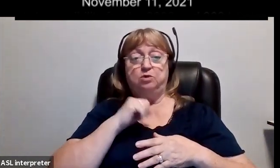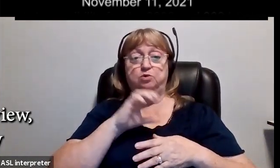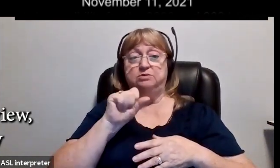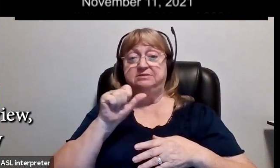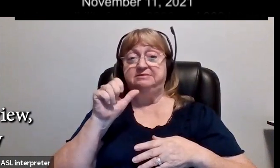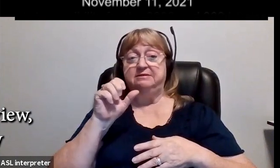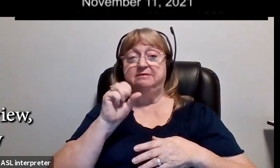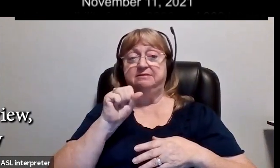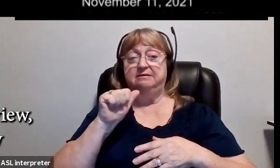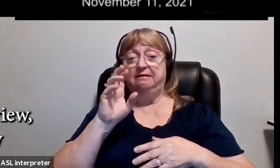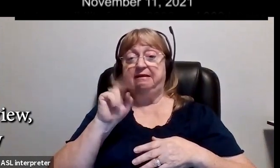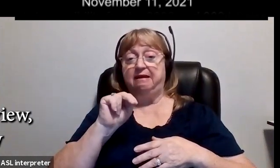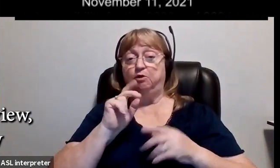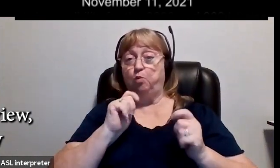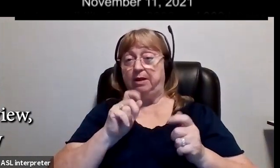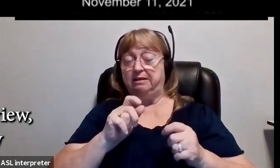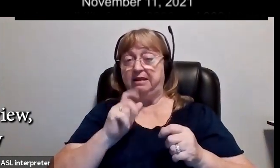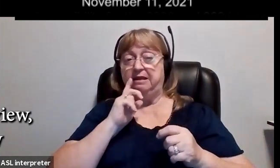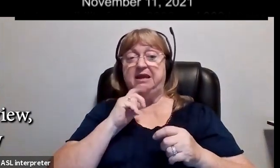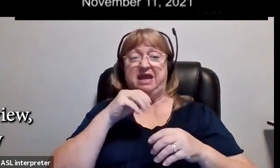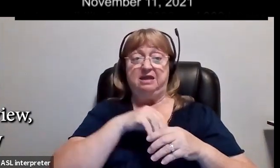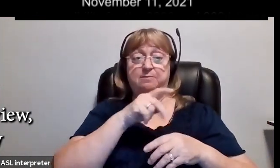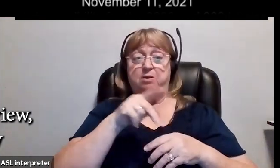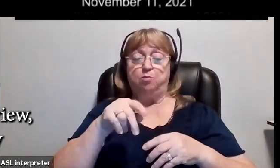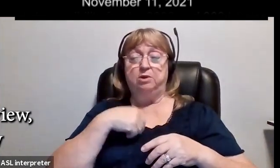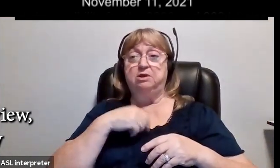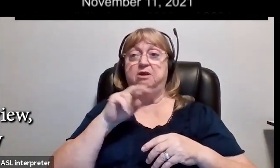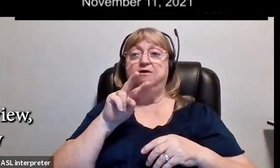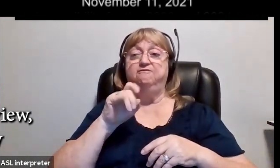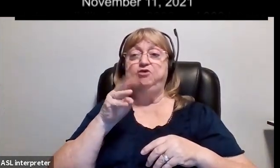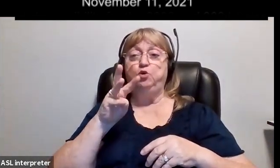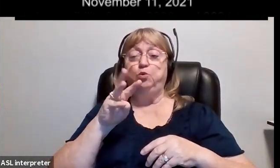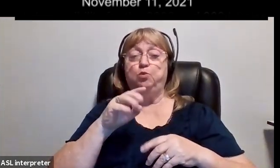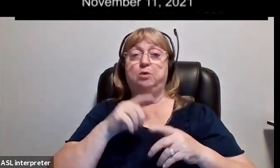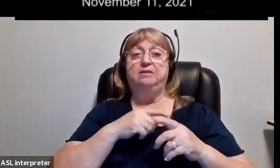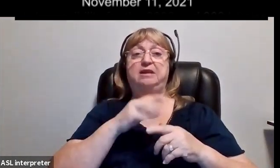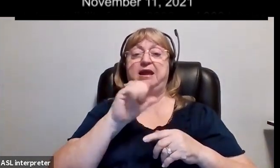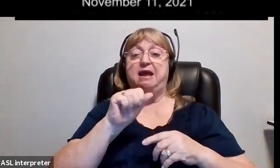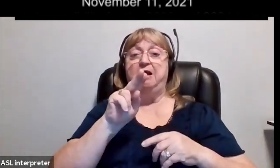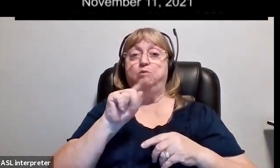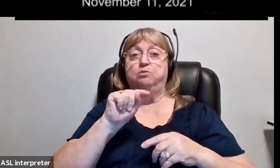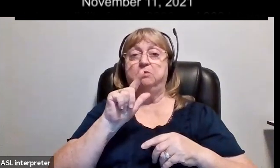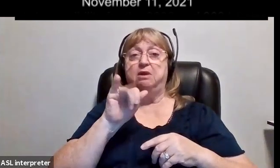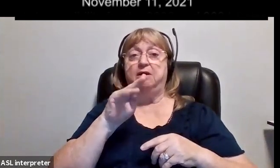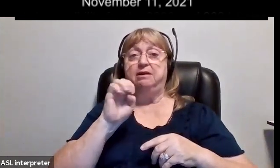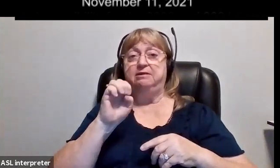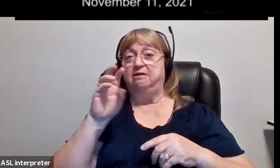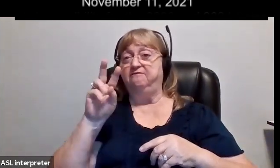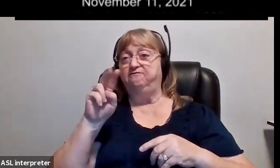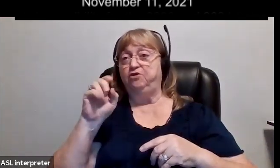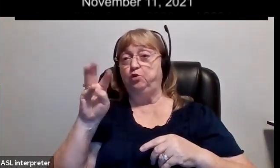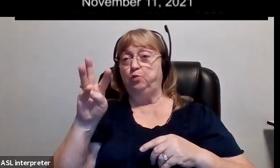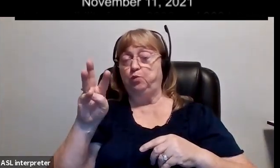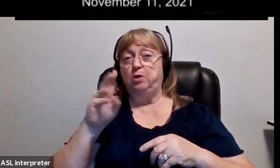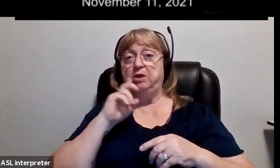quickly, you go to, in PowerPoint, you go to View and go to Outline View. Outline View pops up a menu on the